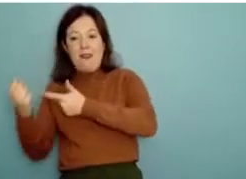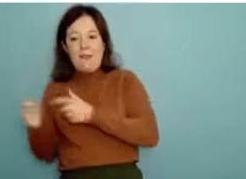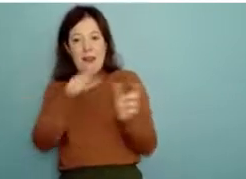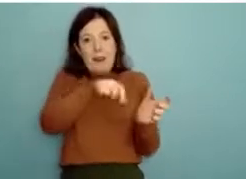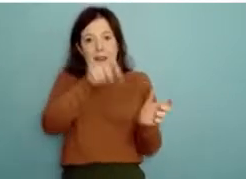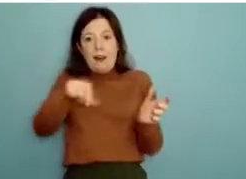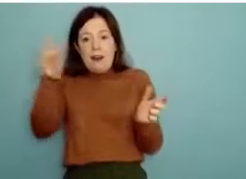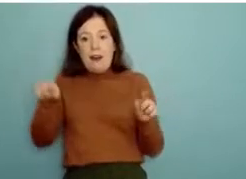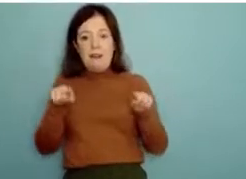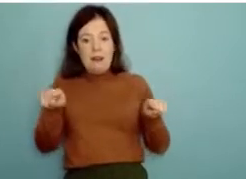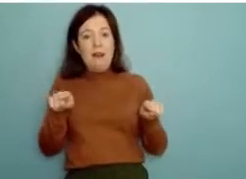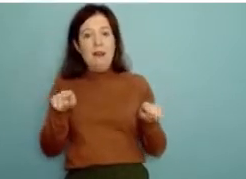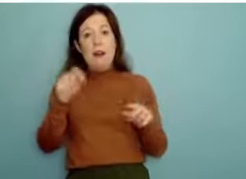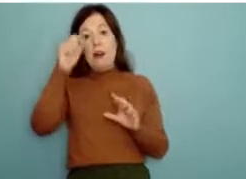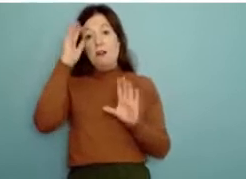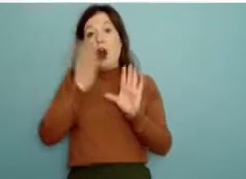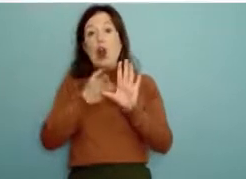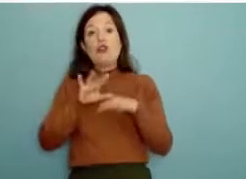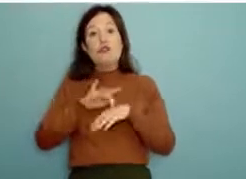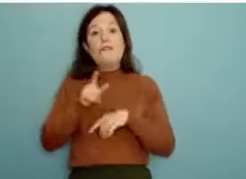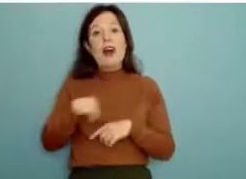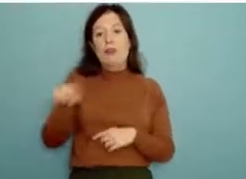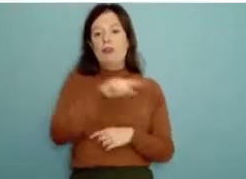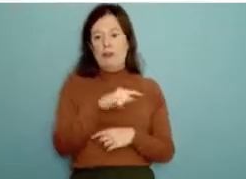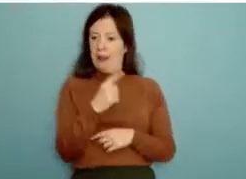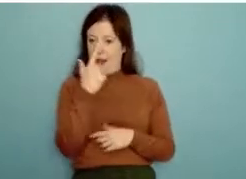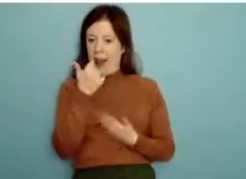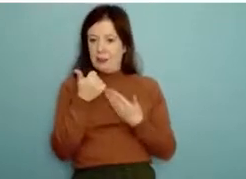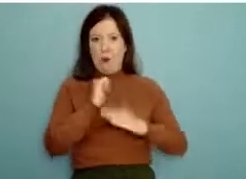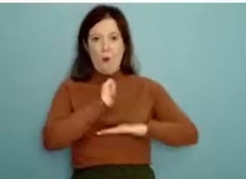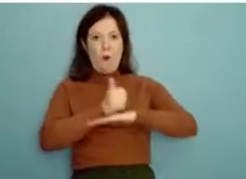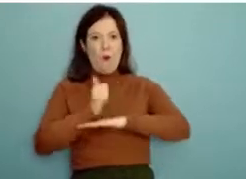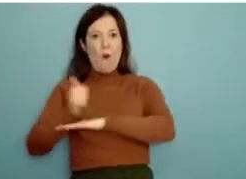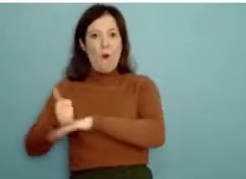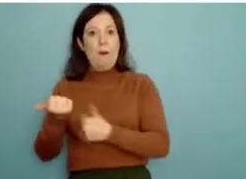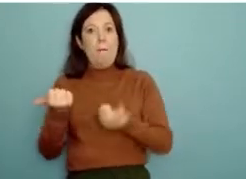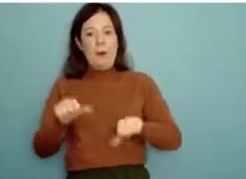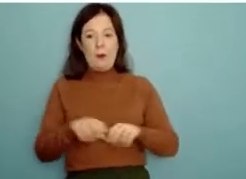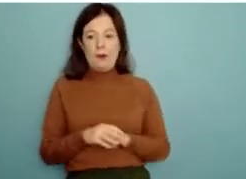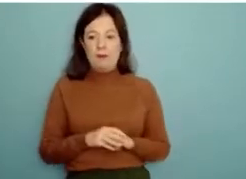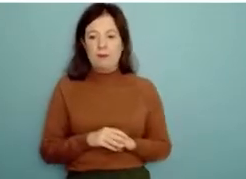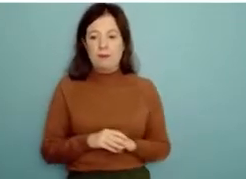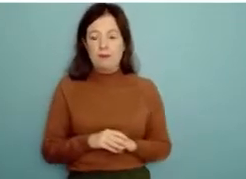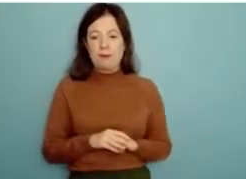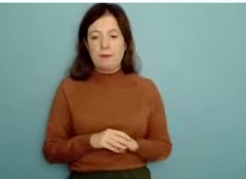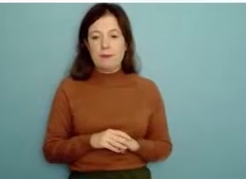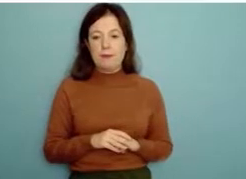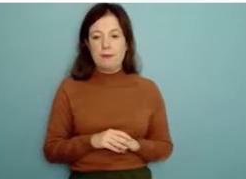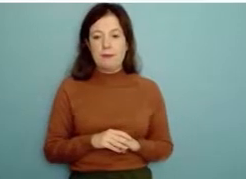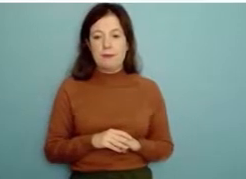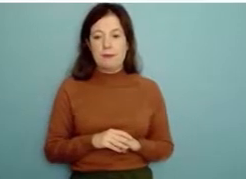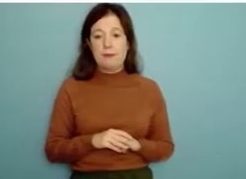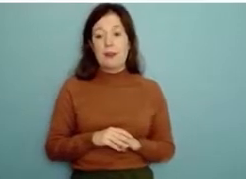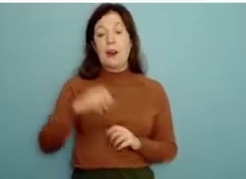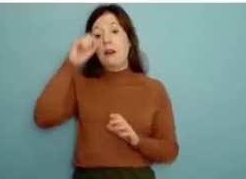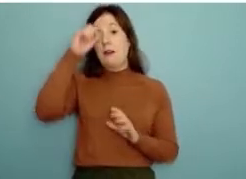are things that psychological professions can facilitate. And just lastly, in talking about the role of psychological